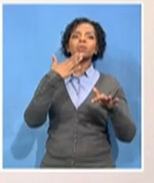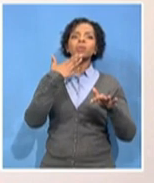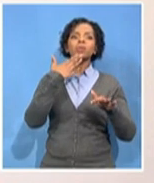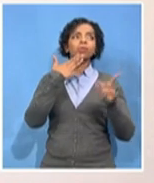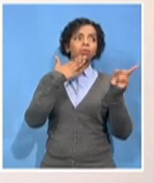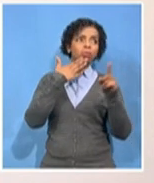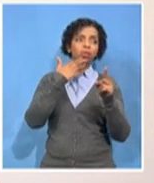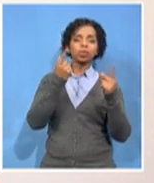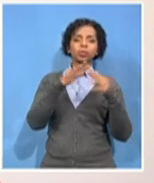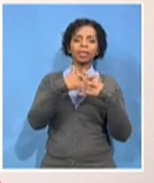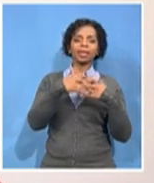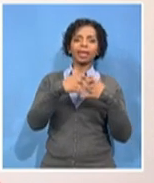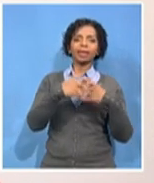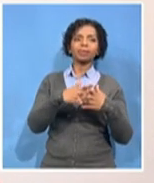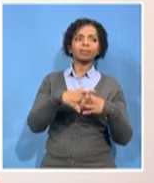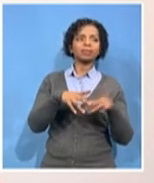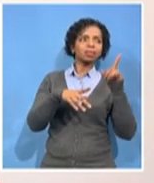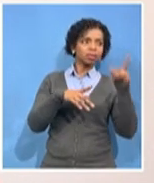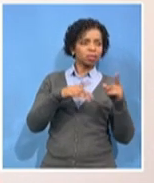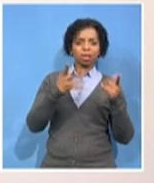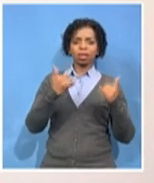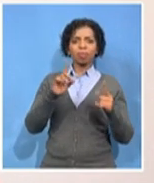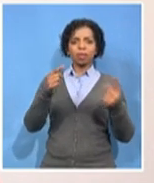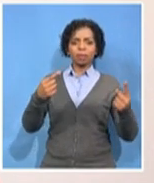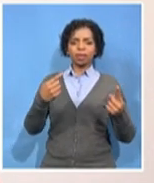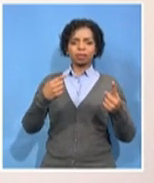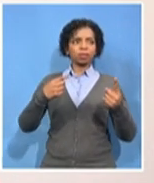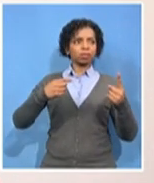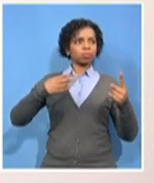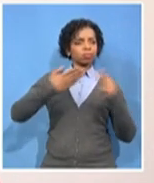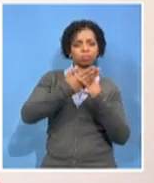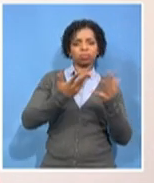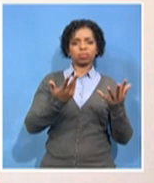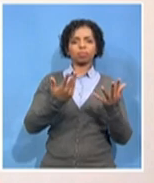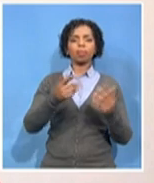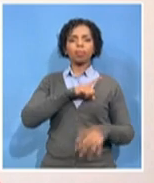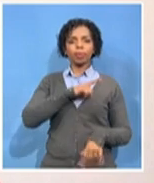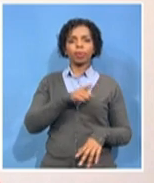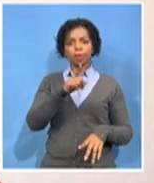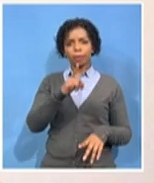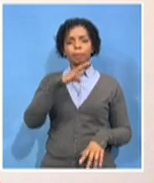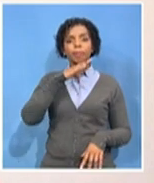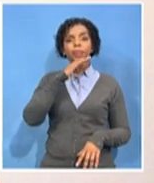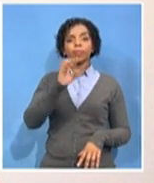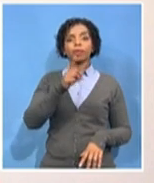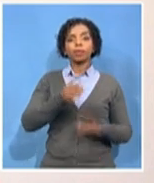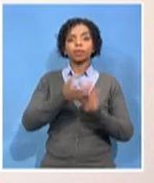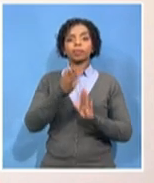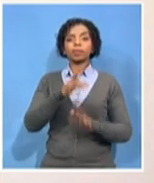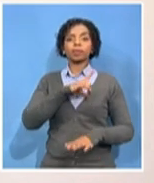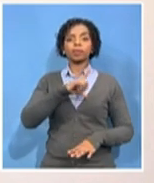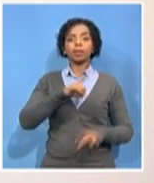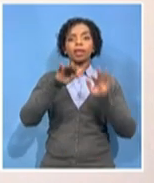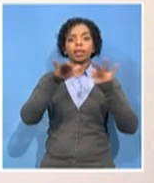in South African society. Those with a white skin seem to be able to operate with impunity, while black people are constantly condemned, met with violence once they fight for their